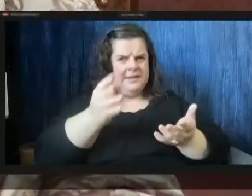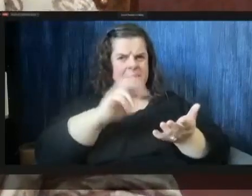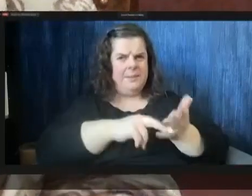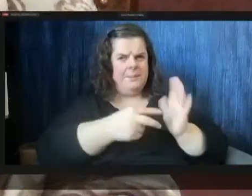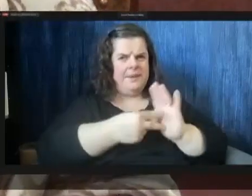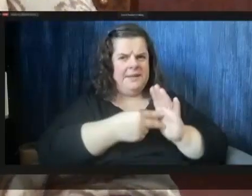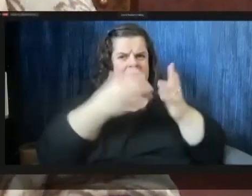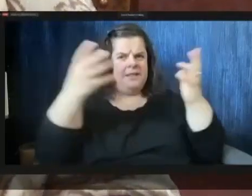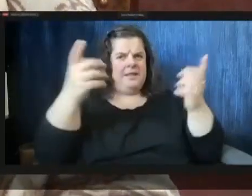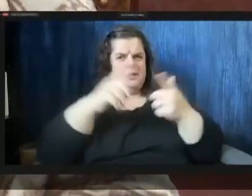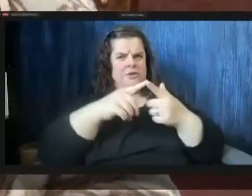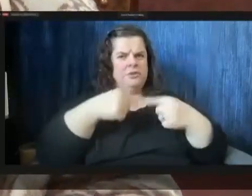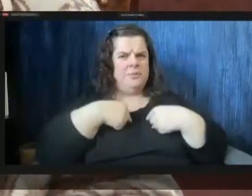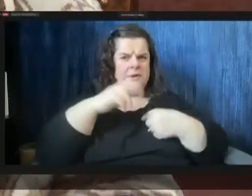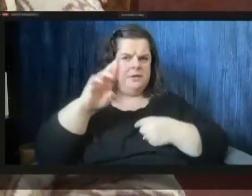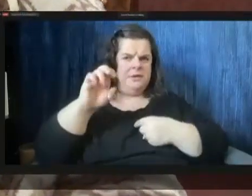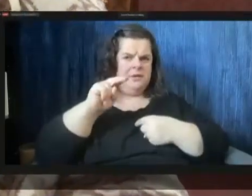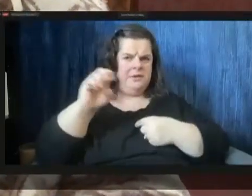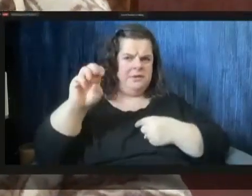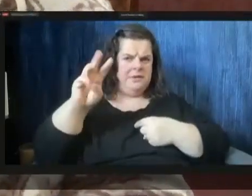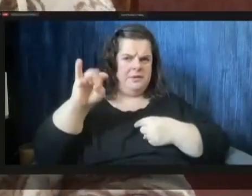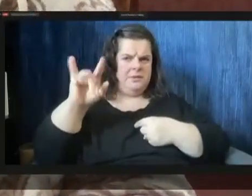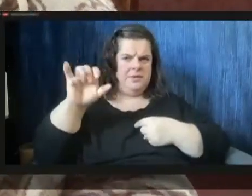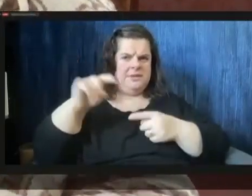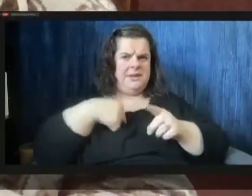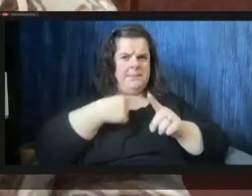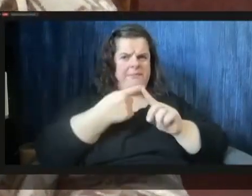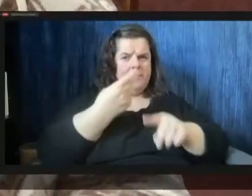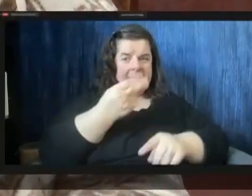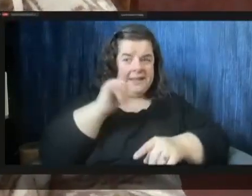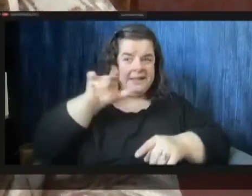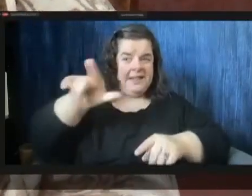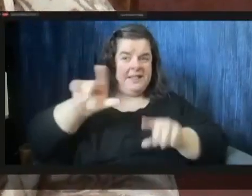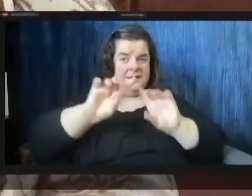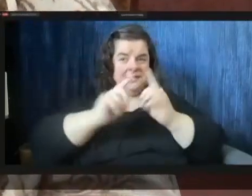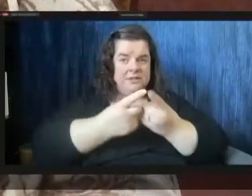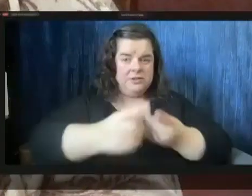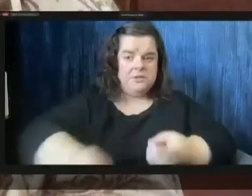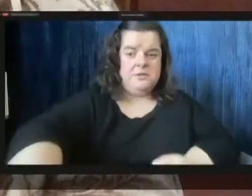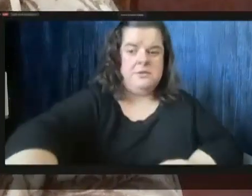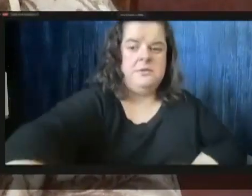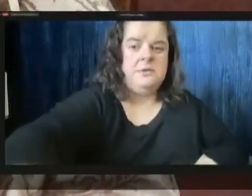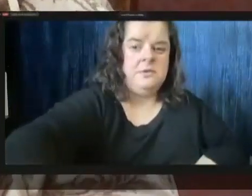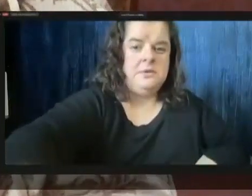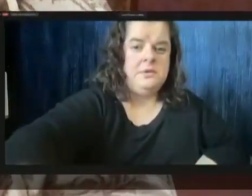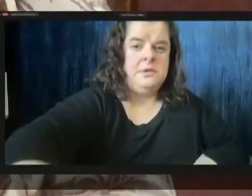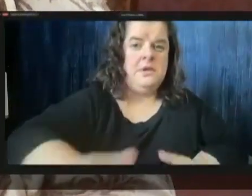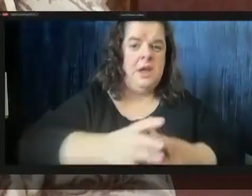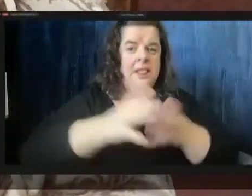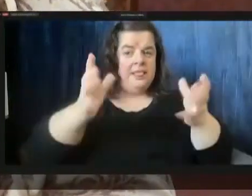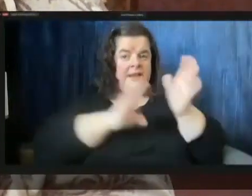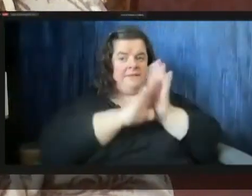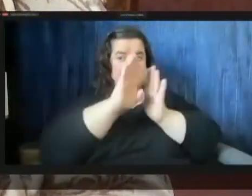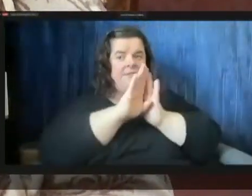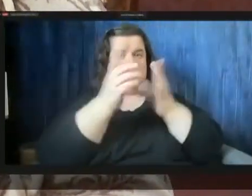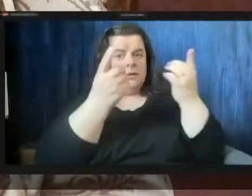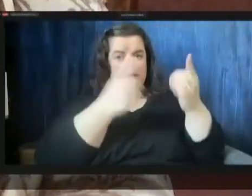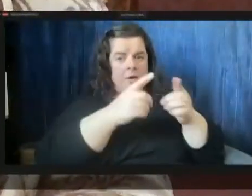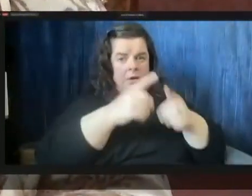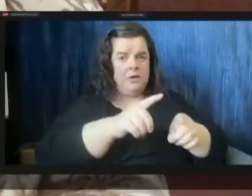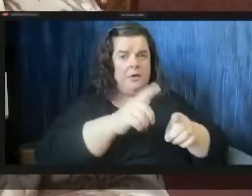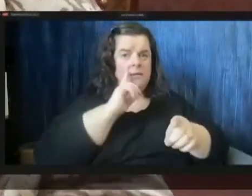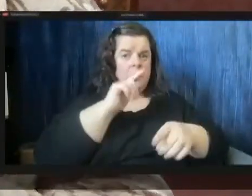me. My name is Renee Wilson. I'm from the Hill District, where there's a lot of development going on the lower